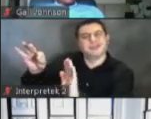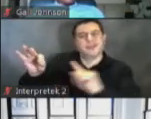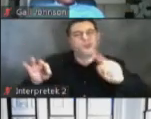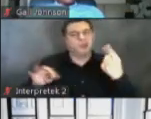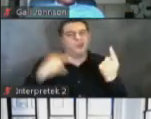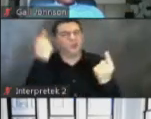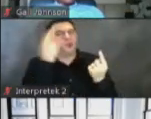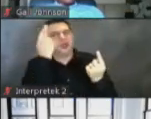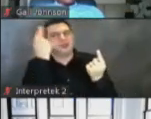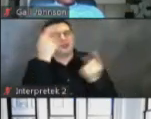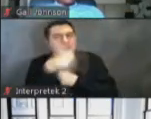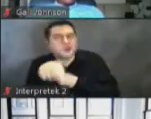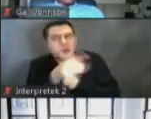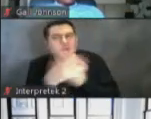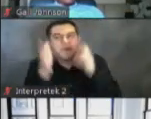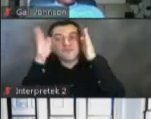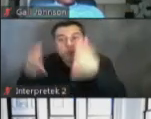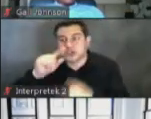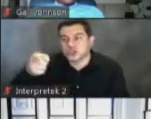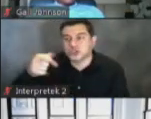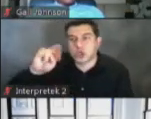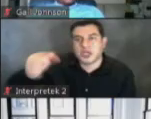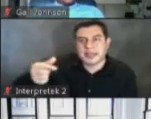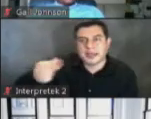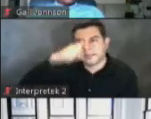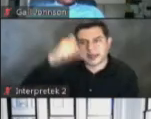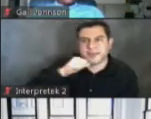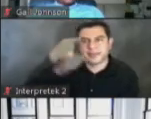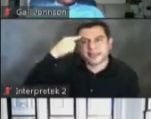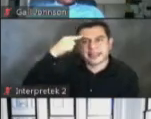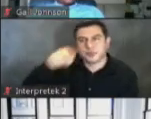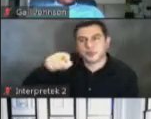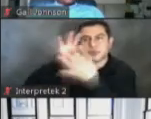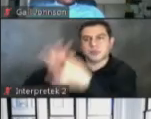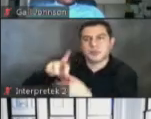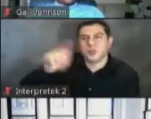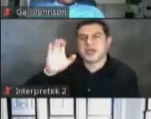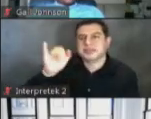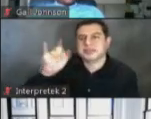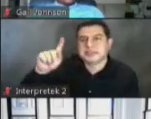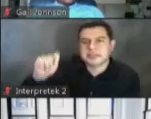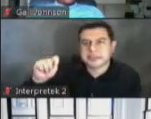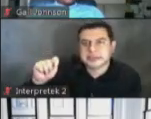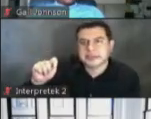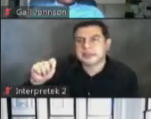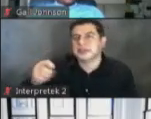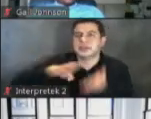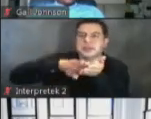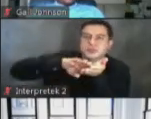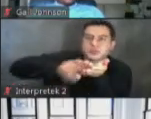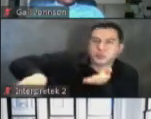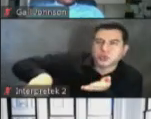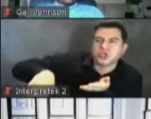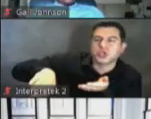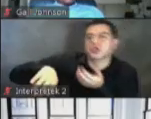and exclusionary. As I said, zoning isn't the only way to make housing more affordable. It's just one that by changing it allows for many other